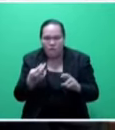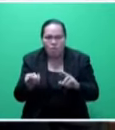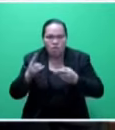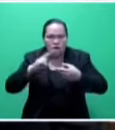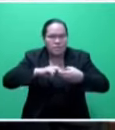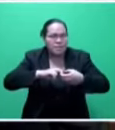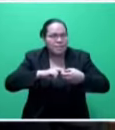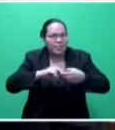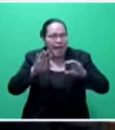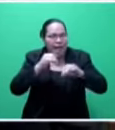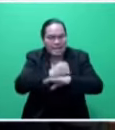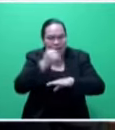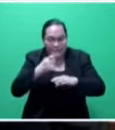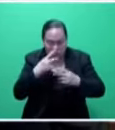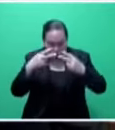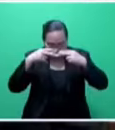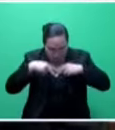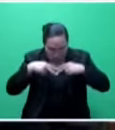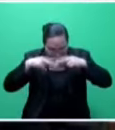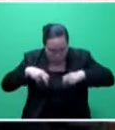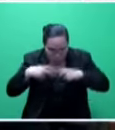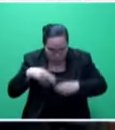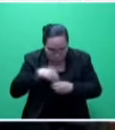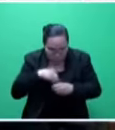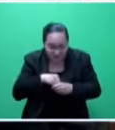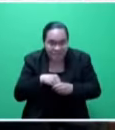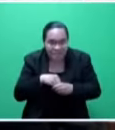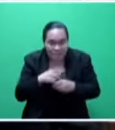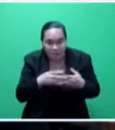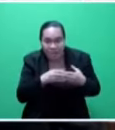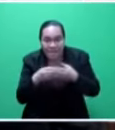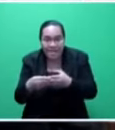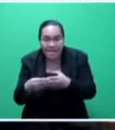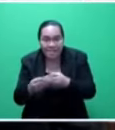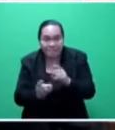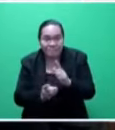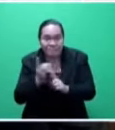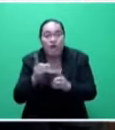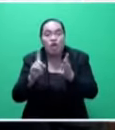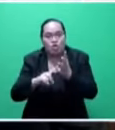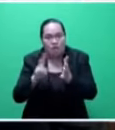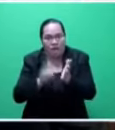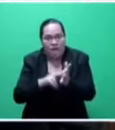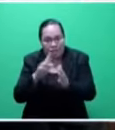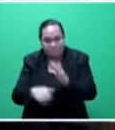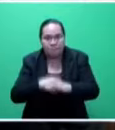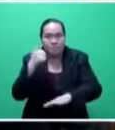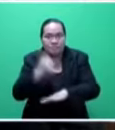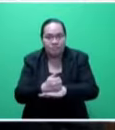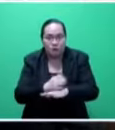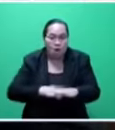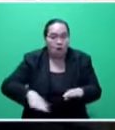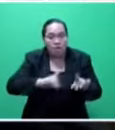where governments looked at their own affairs, and it led to the development of the League of Nations and the United Nations, which got all governments to